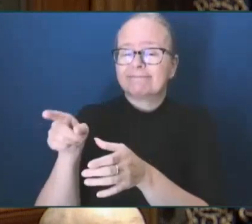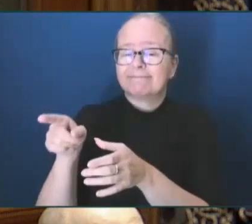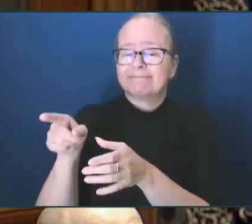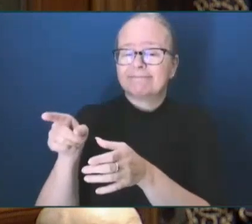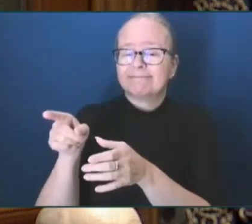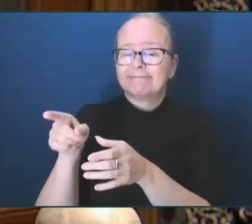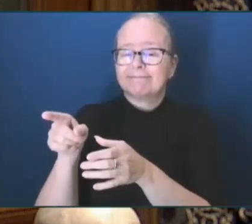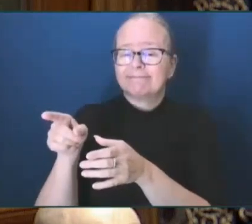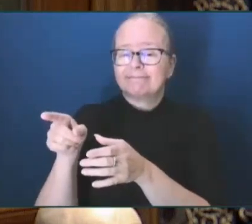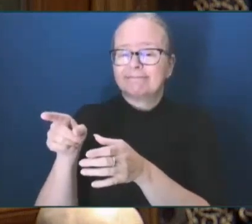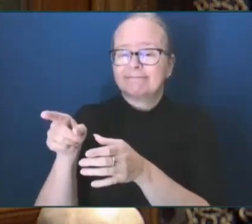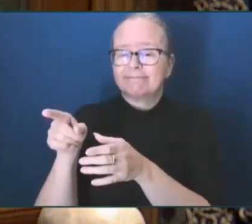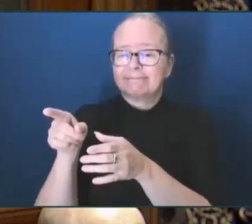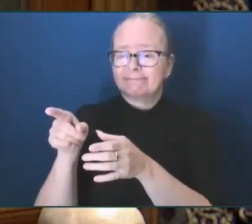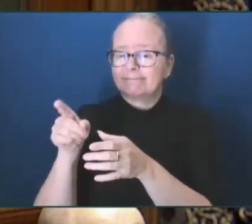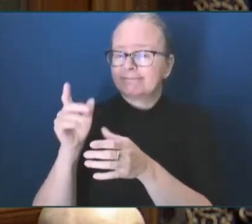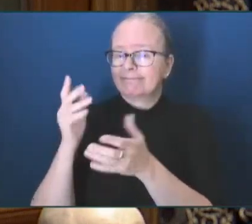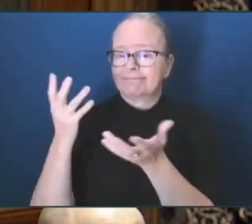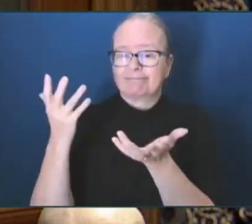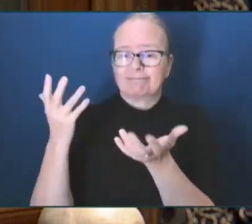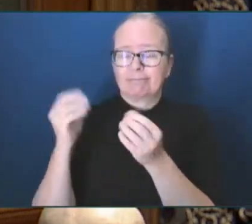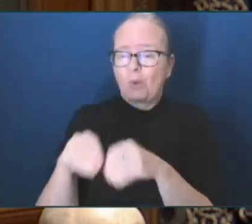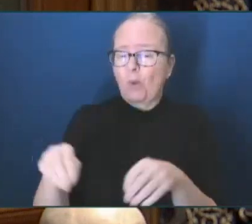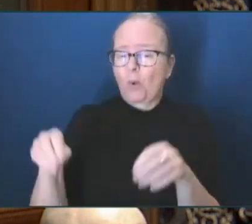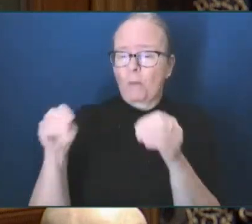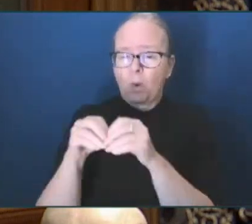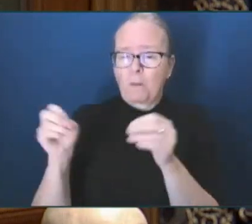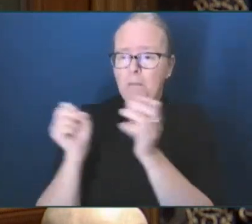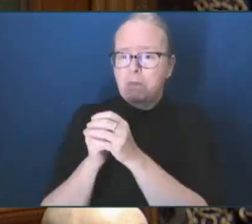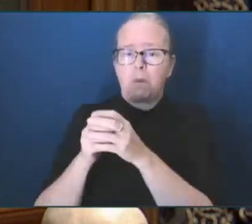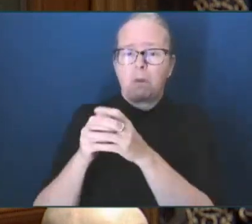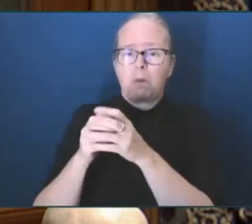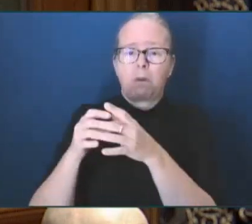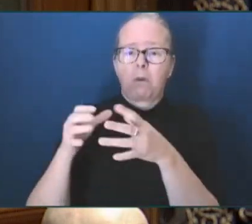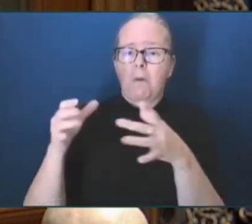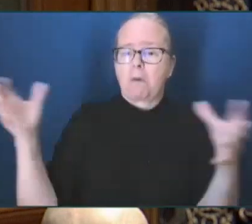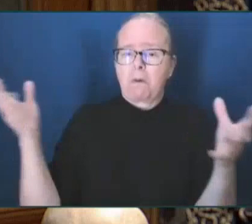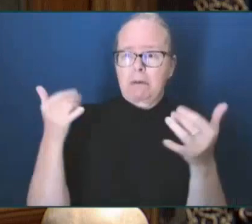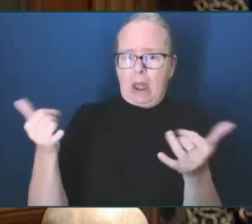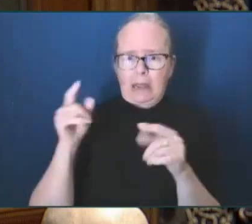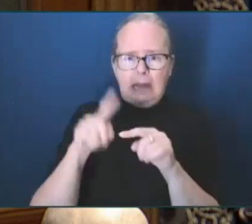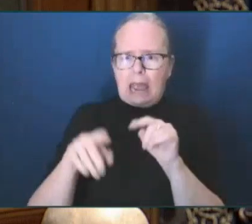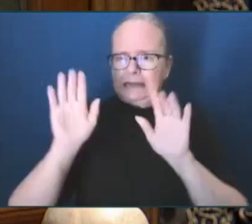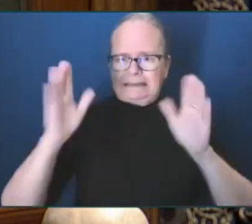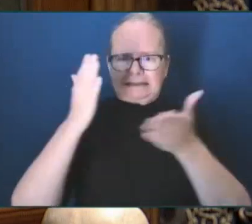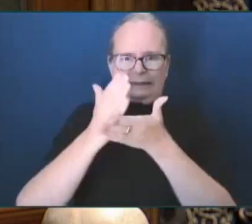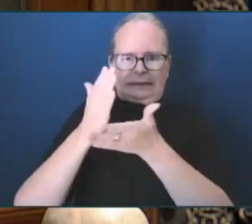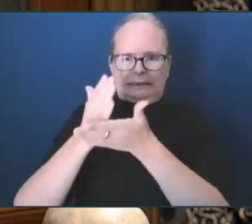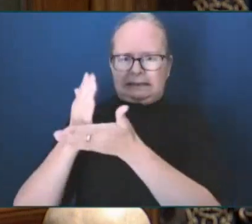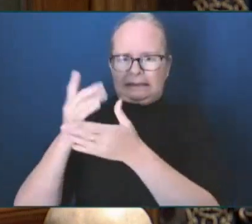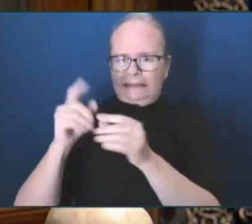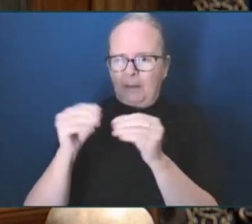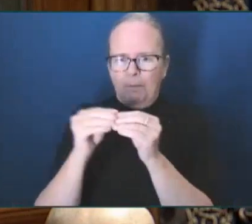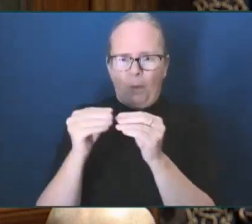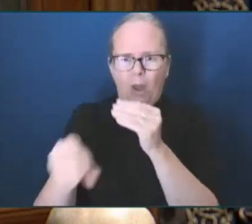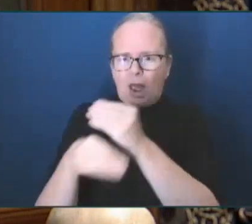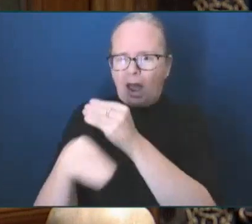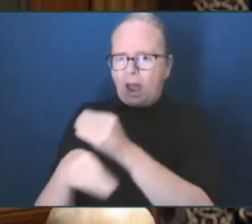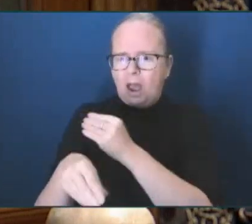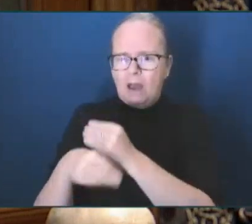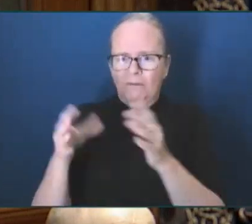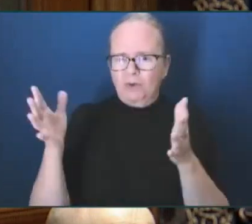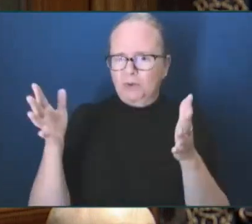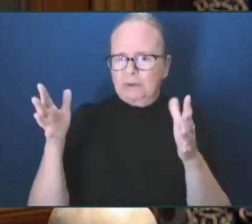Ontario, adult ICUs are accepting teenagers to help create capacity at pediatric units. Here at BC